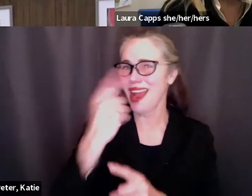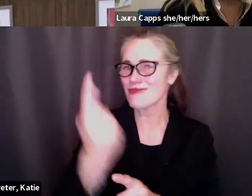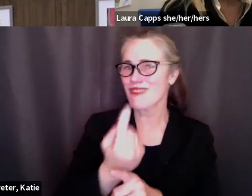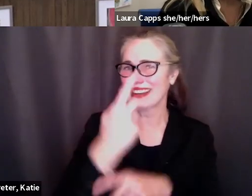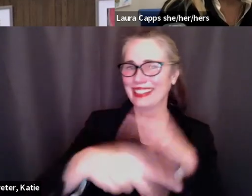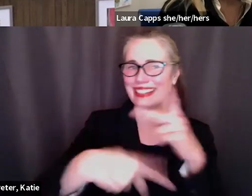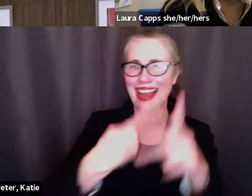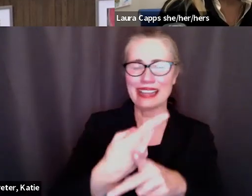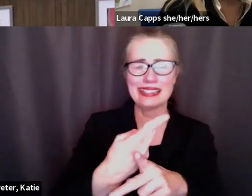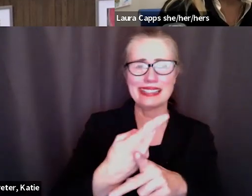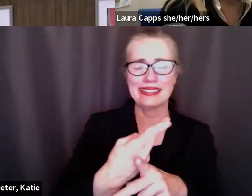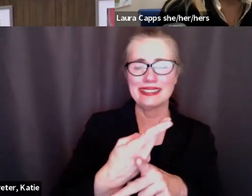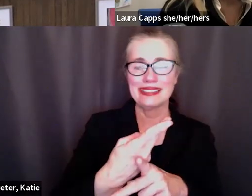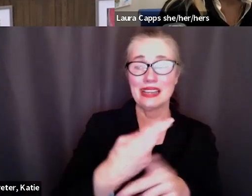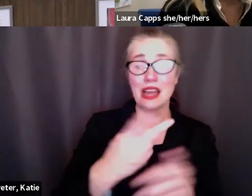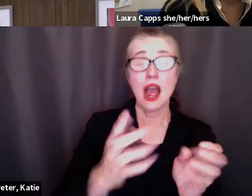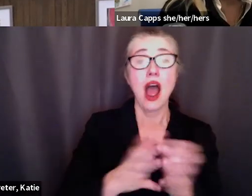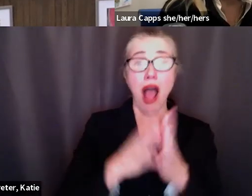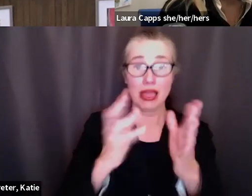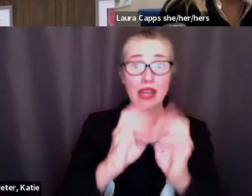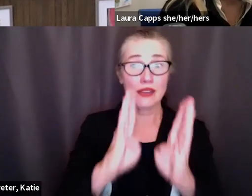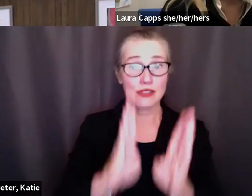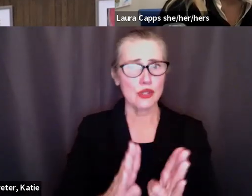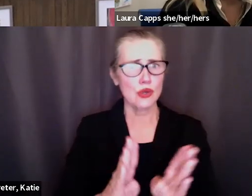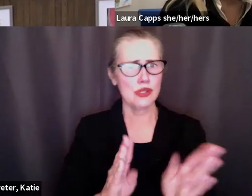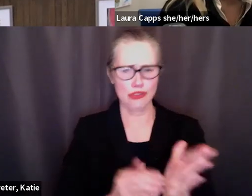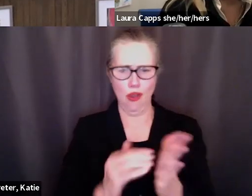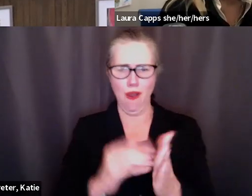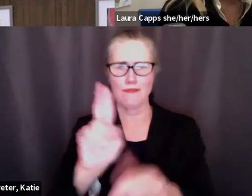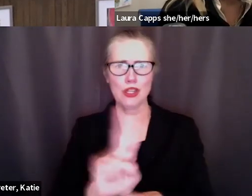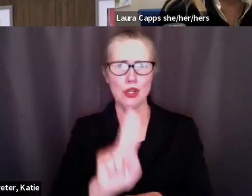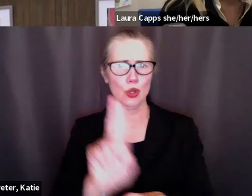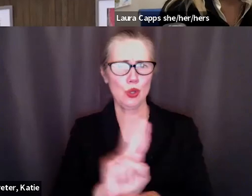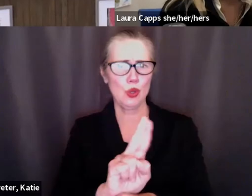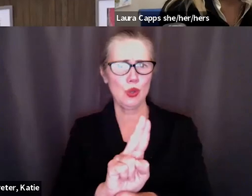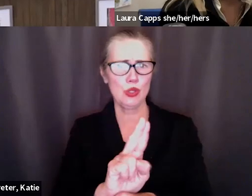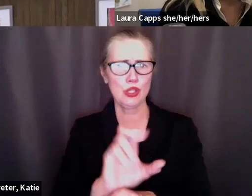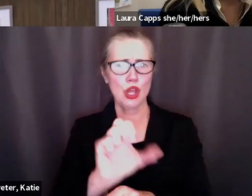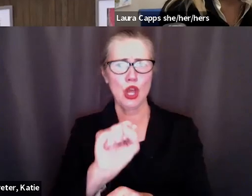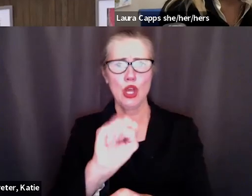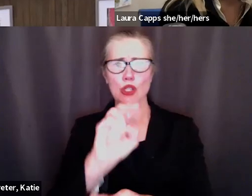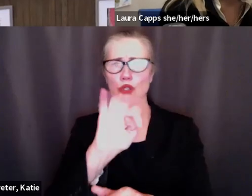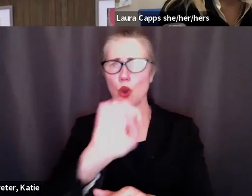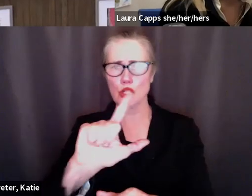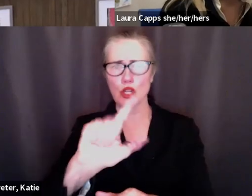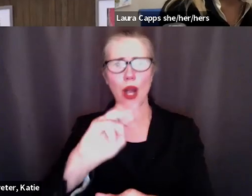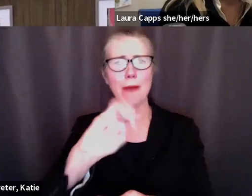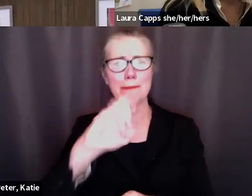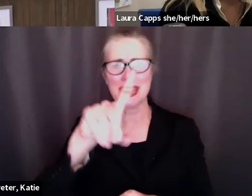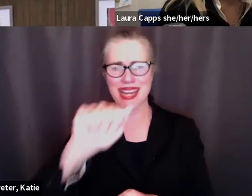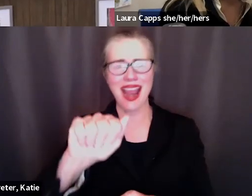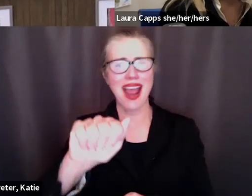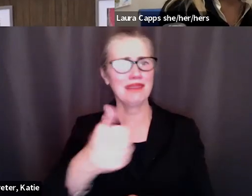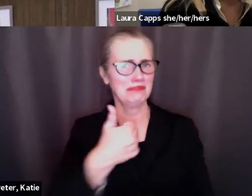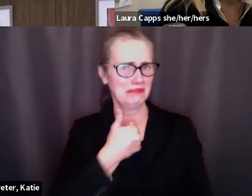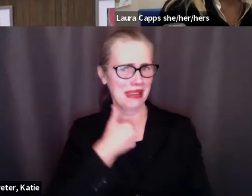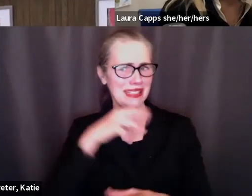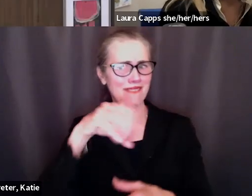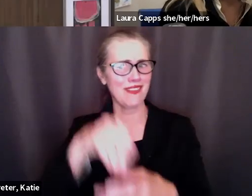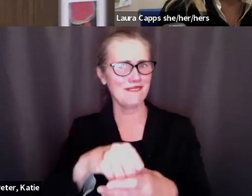of students use social media very frequently myself included and the point of my position is